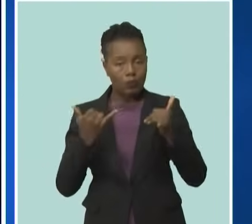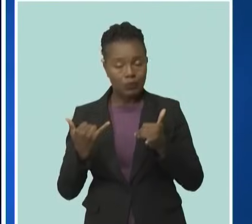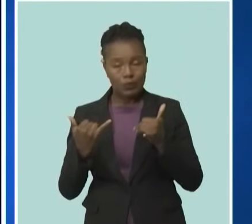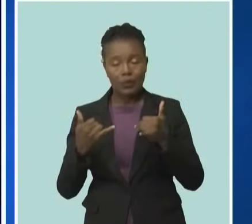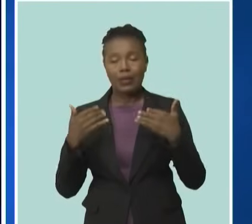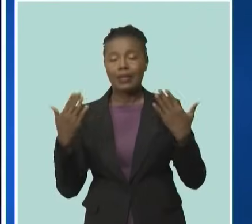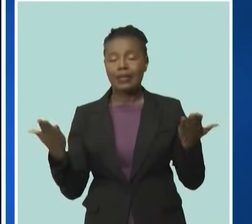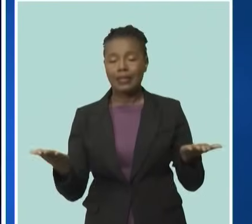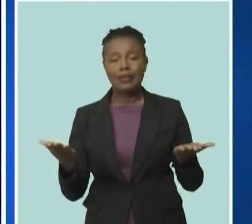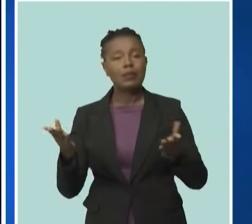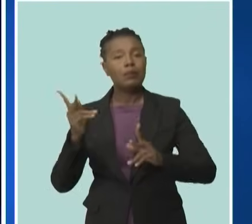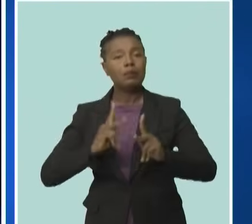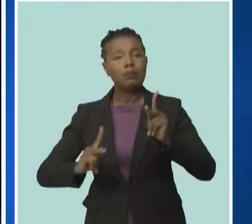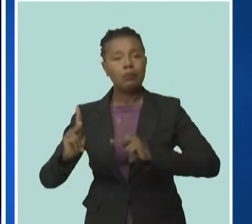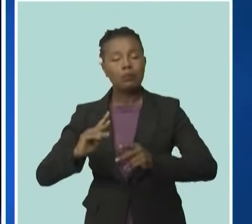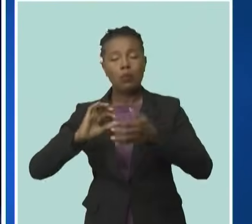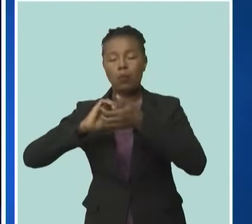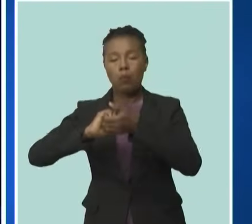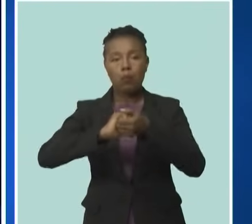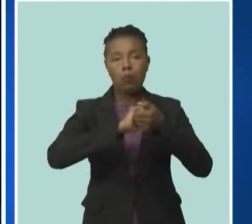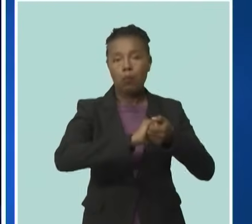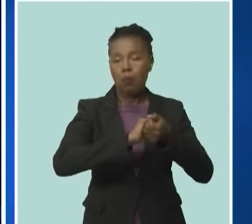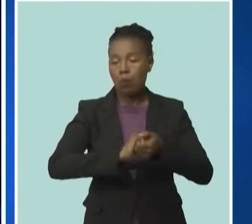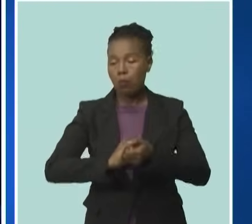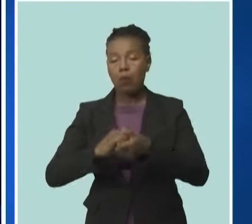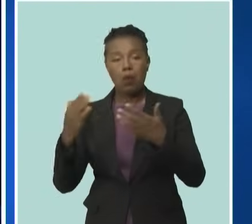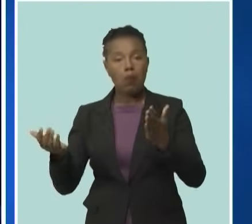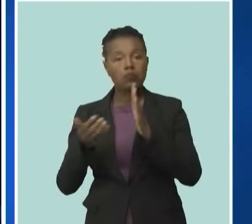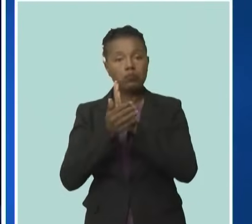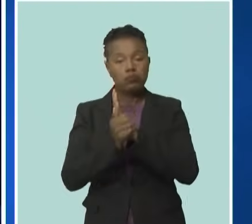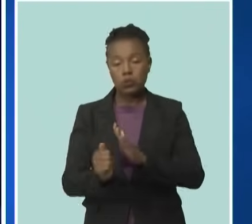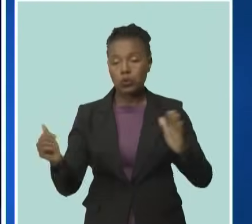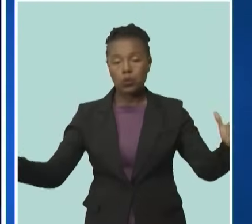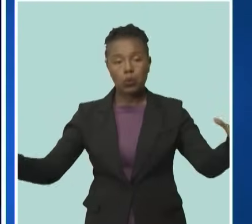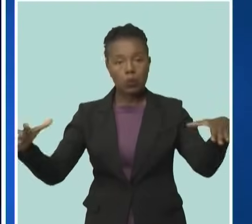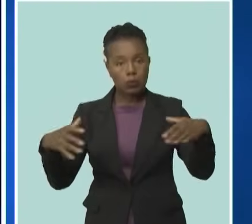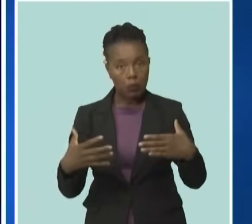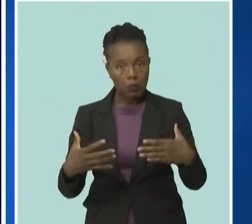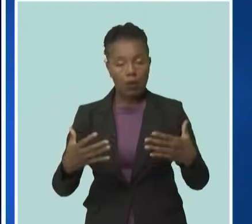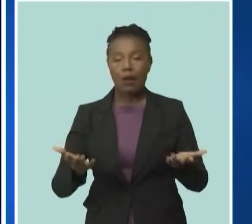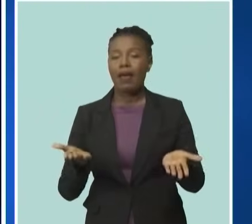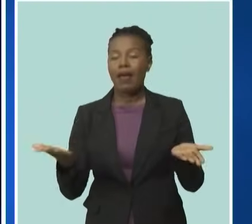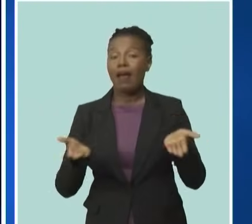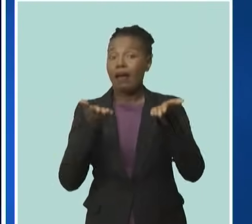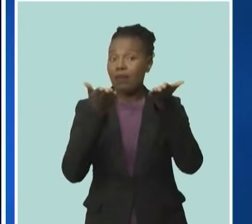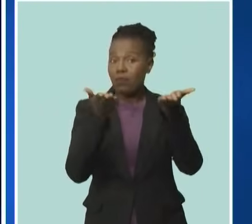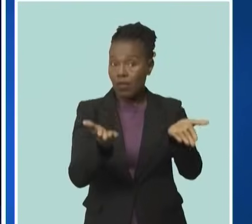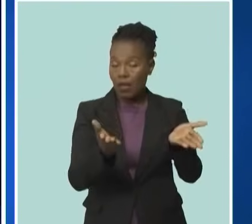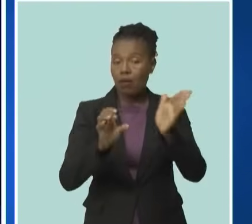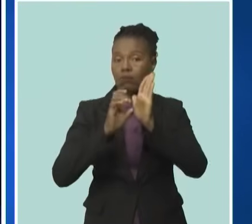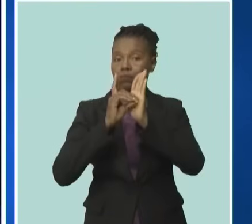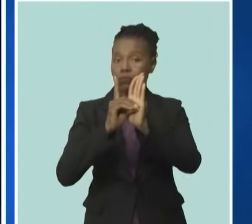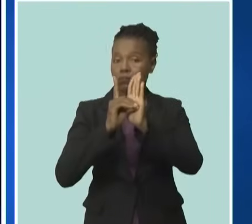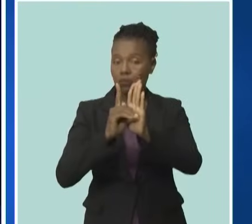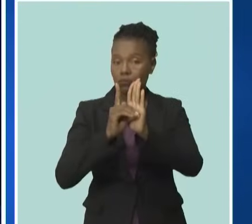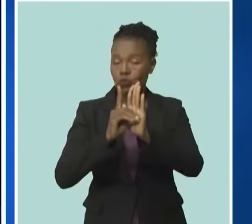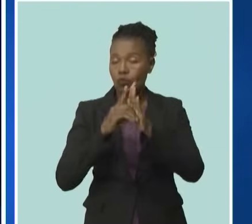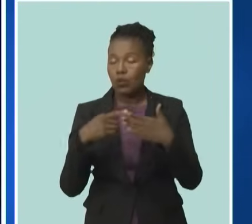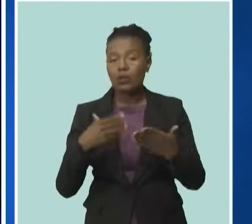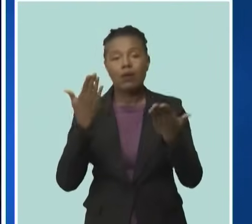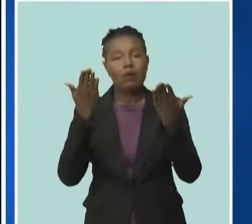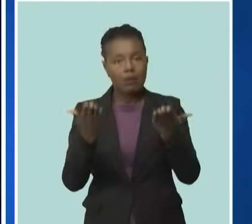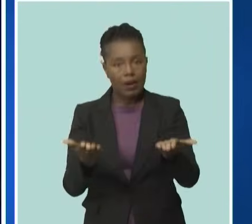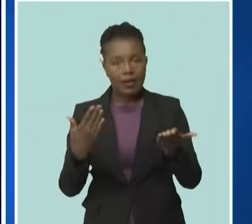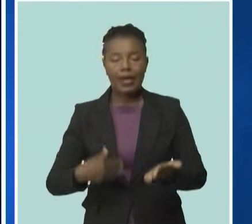bring together partnered experts, where we will have live demonstrations and on-site approval to